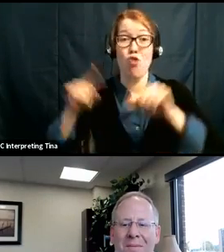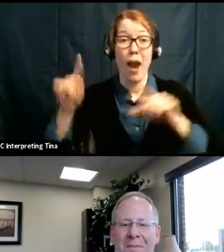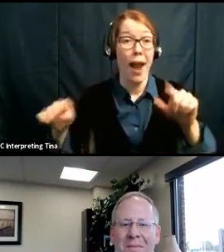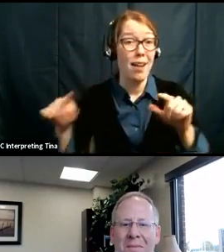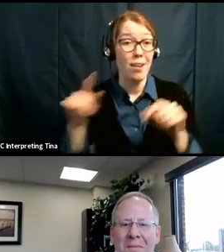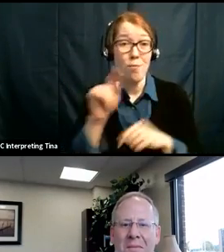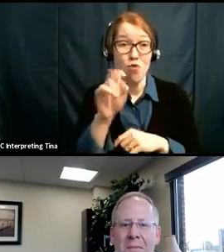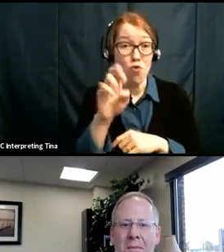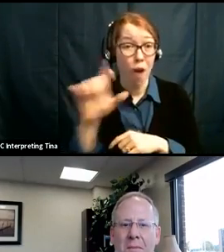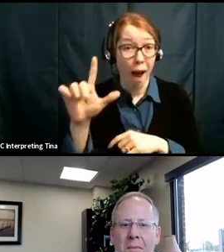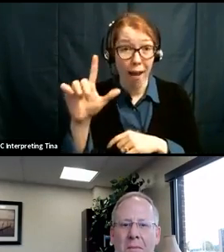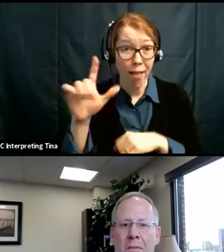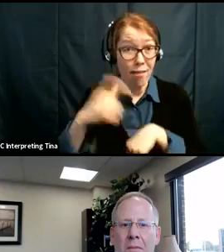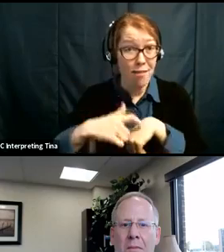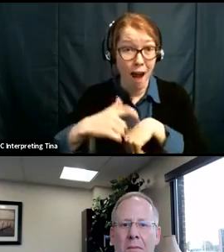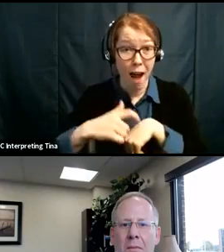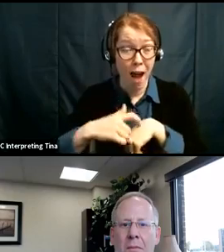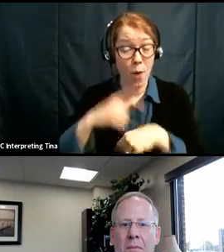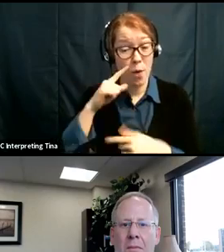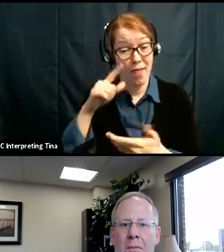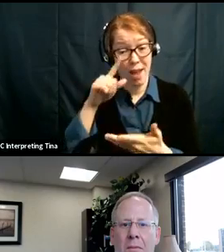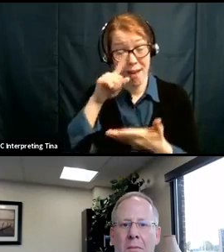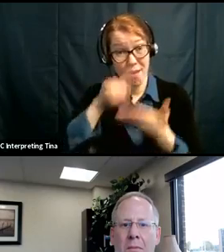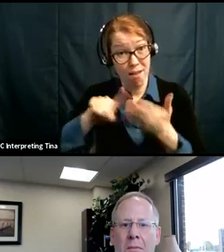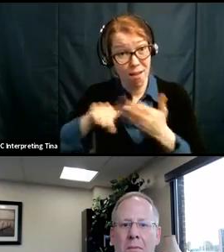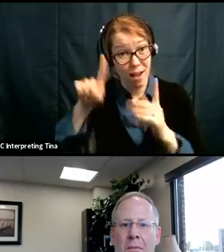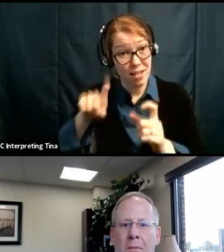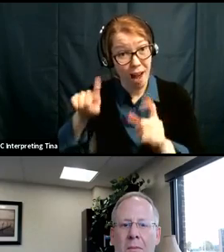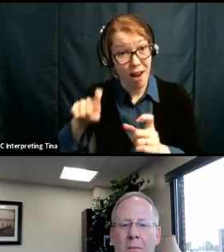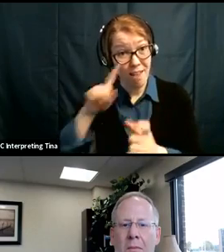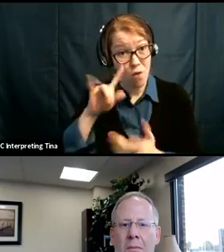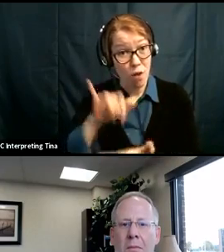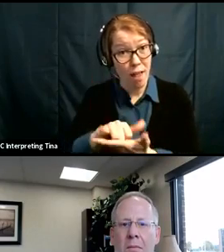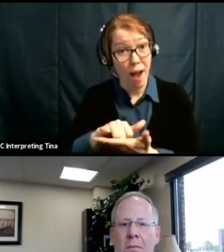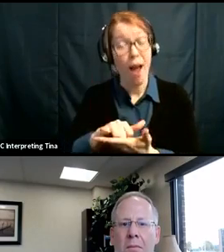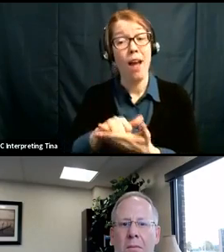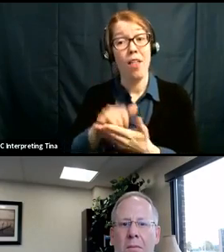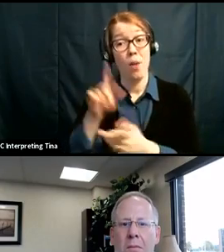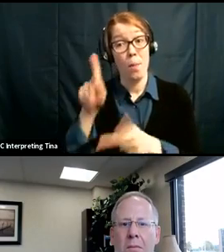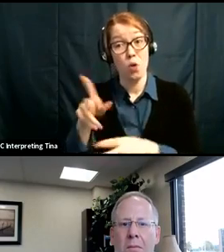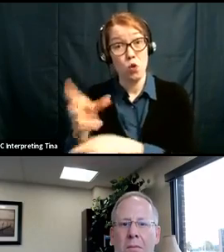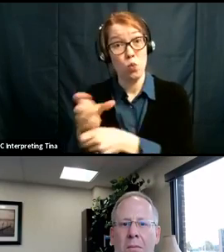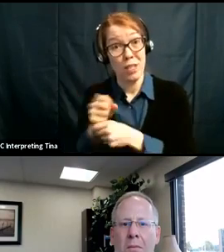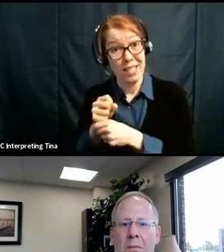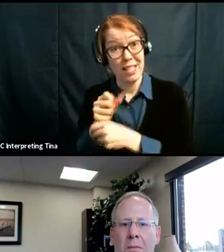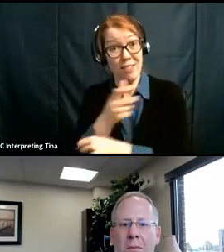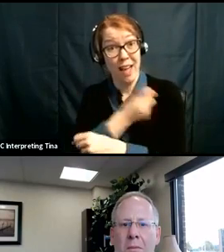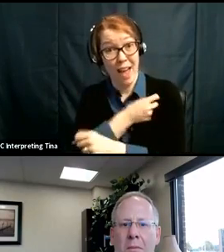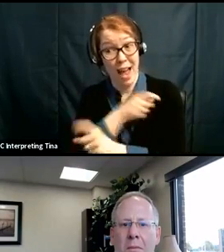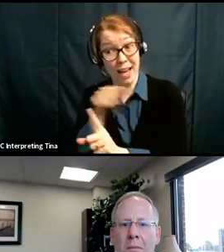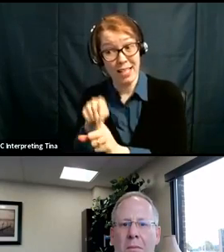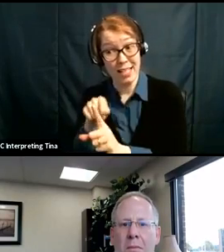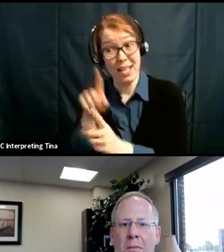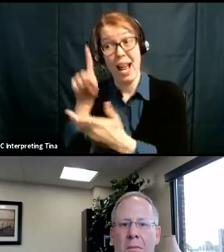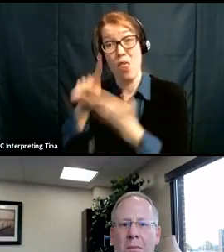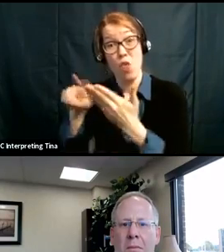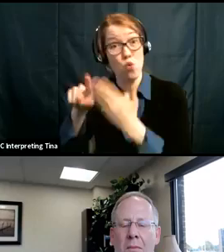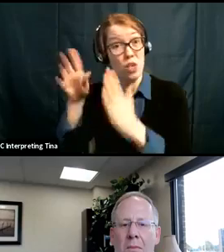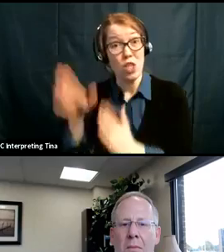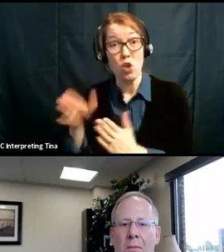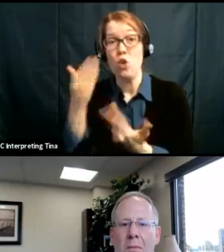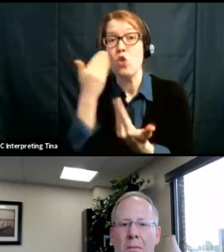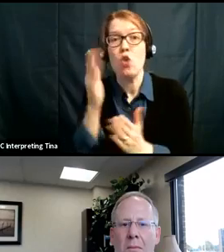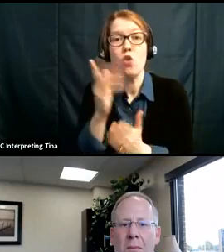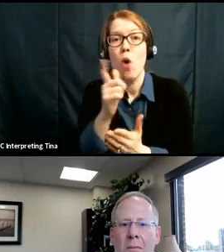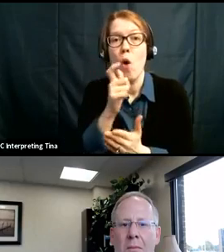trials. So when a study is done like that, both the recipient of the vaccine and the researchers don't know who